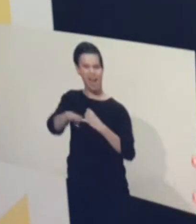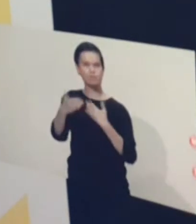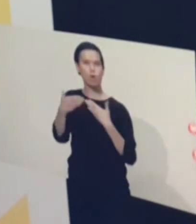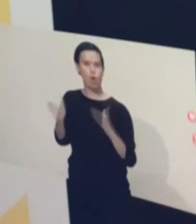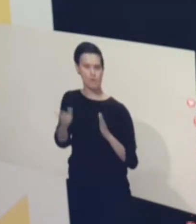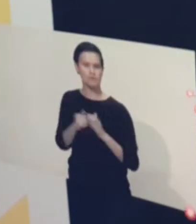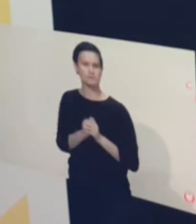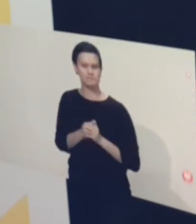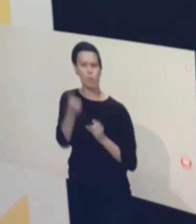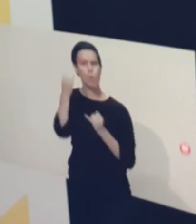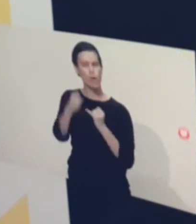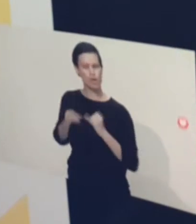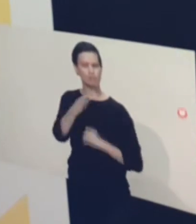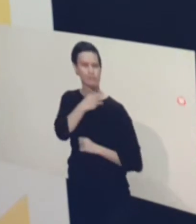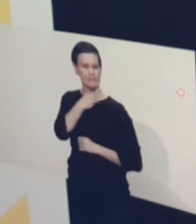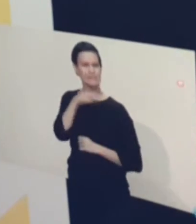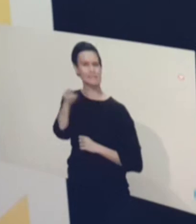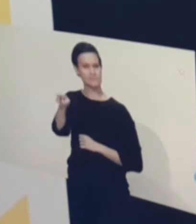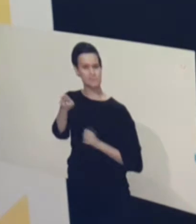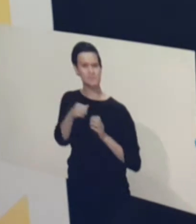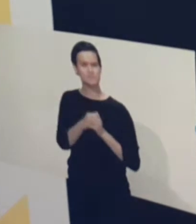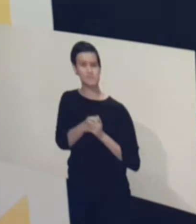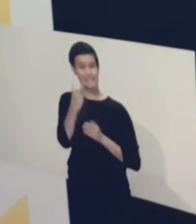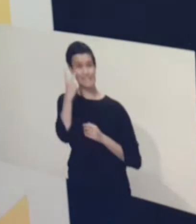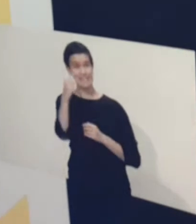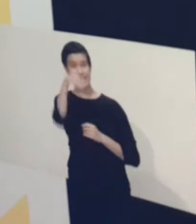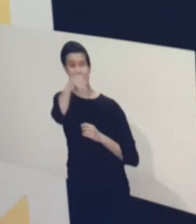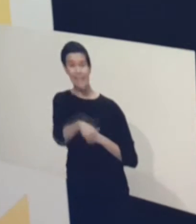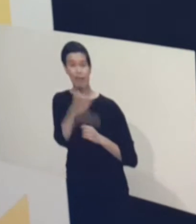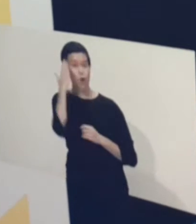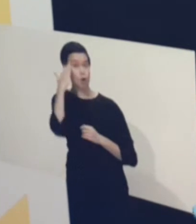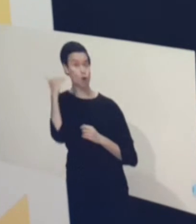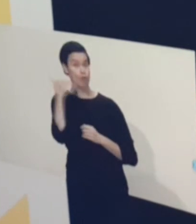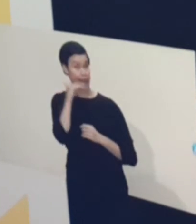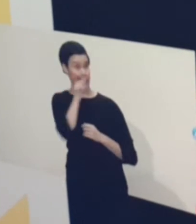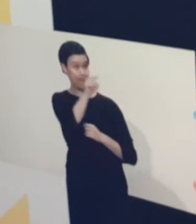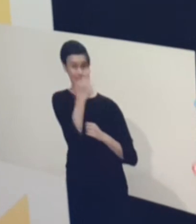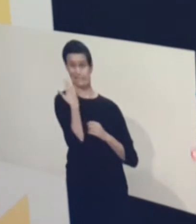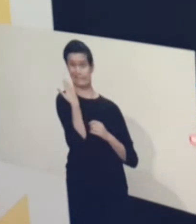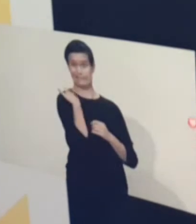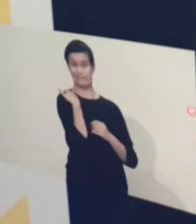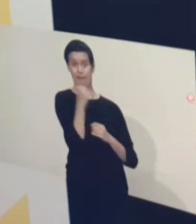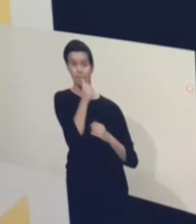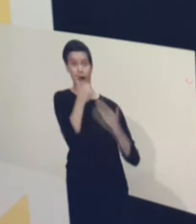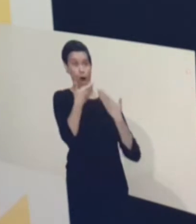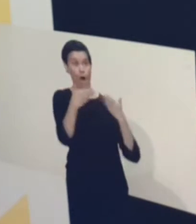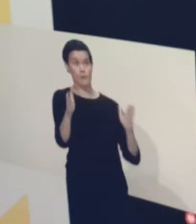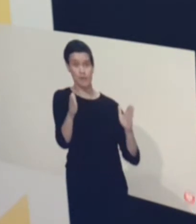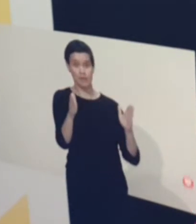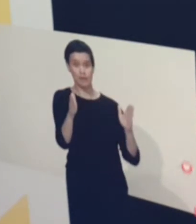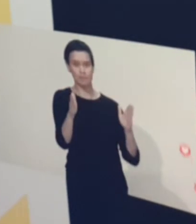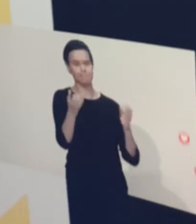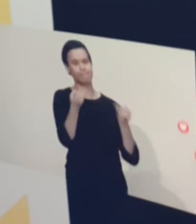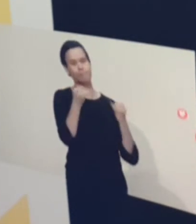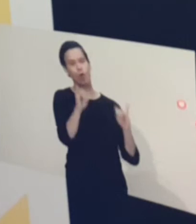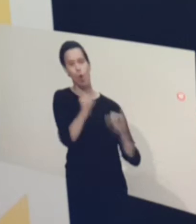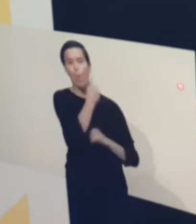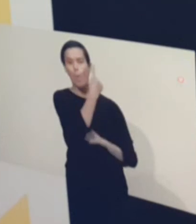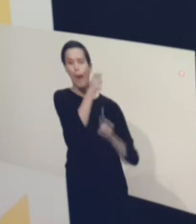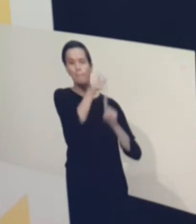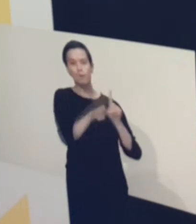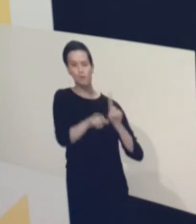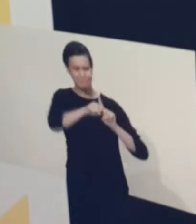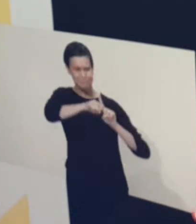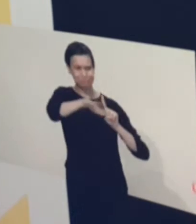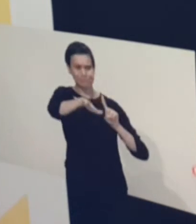risk. As we can see from South Korea that recently opened up their bars only to close them again after one person created an outbreak of